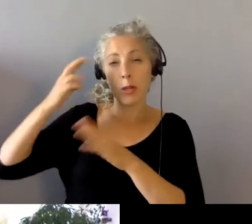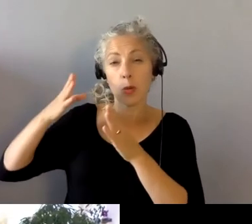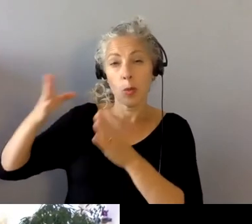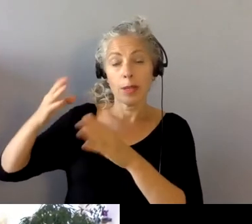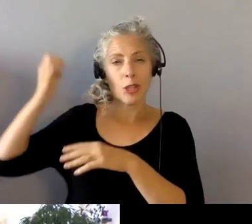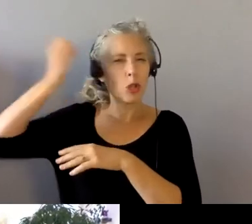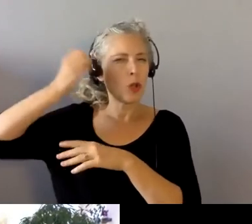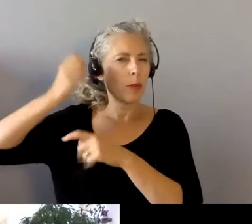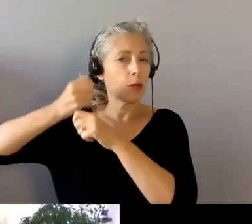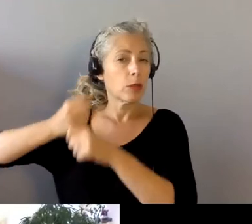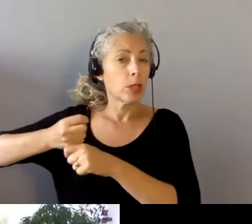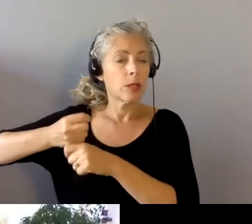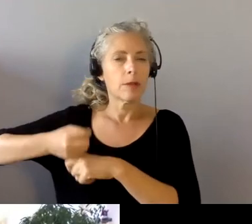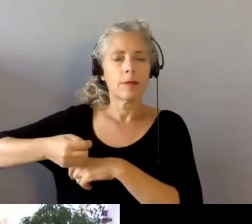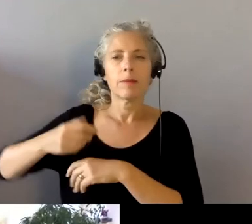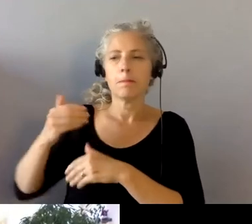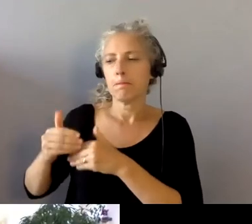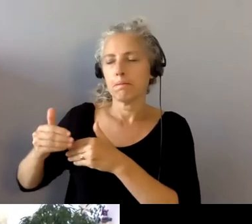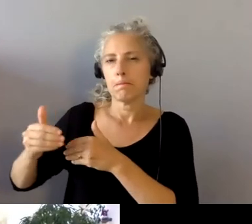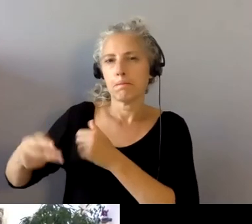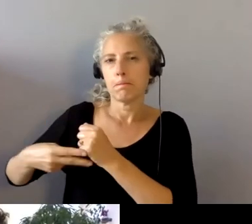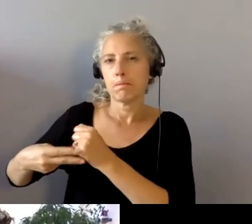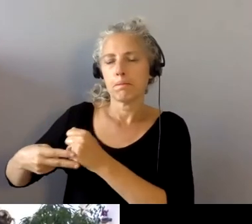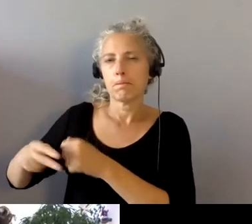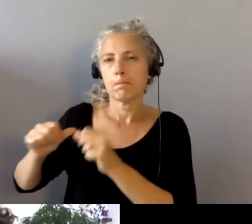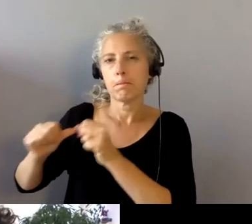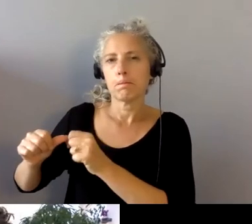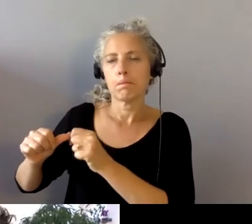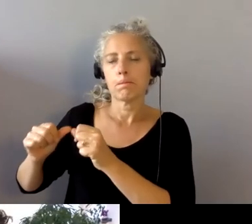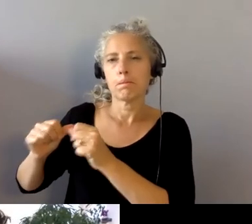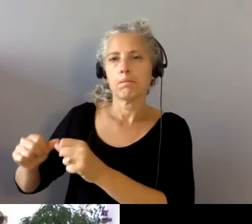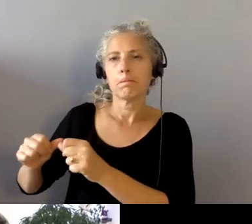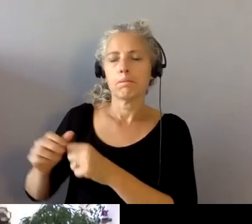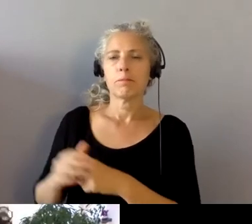European tradition of trying to maintain